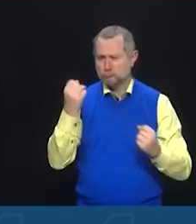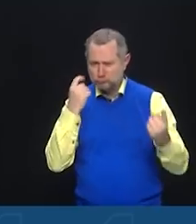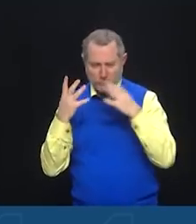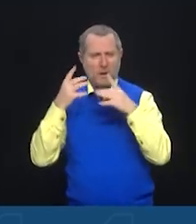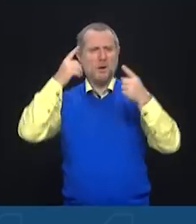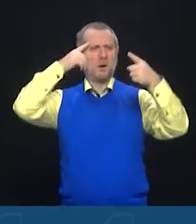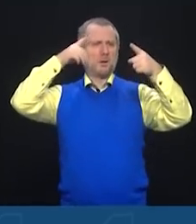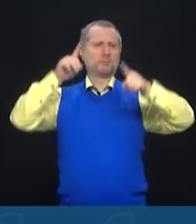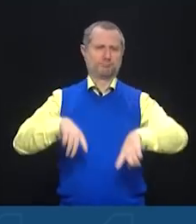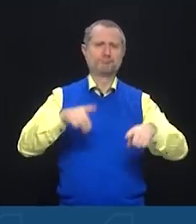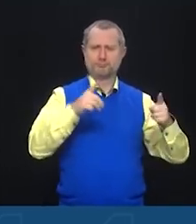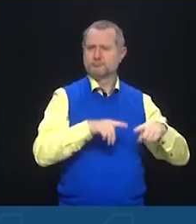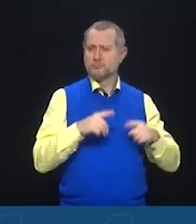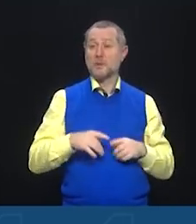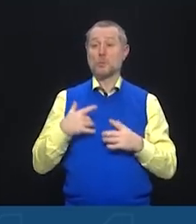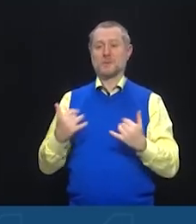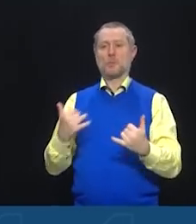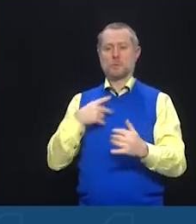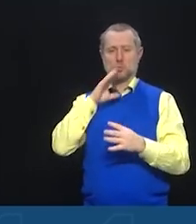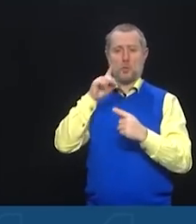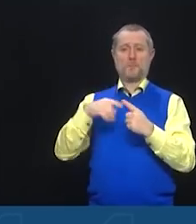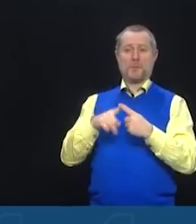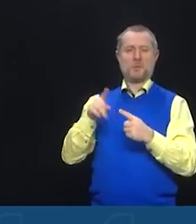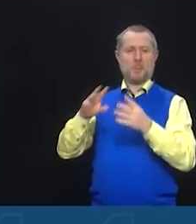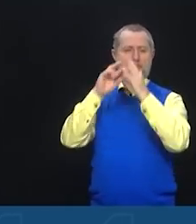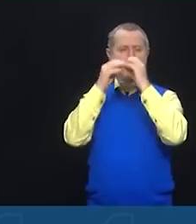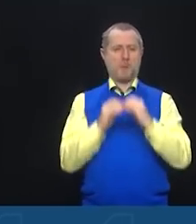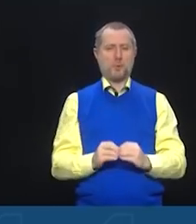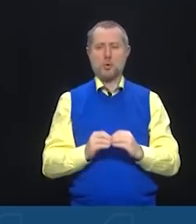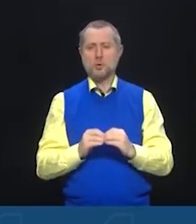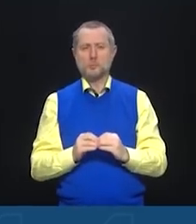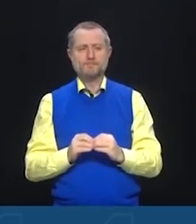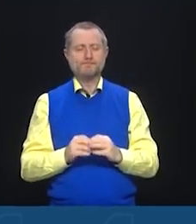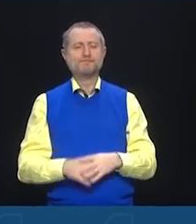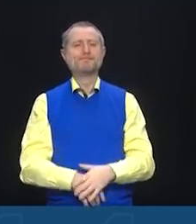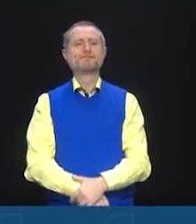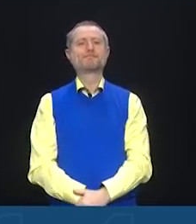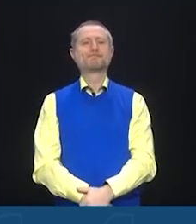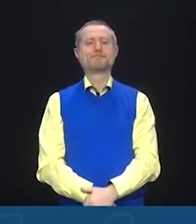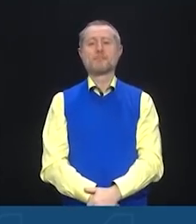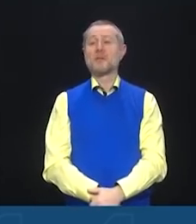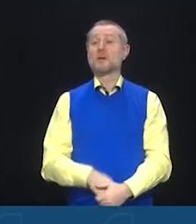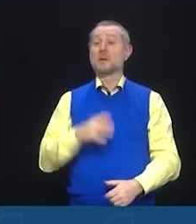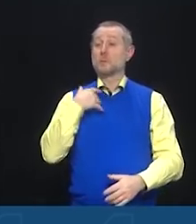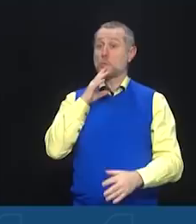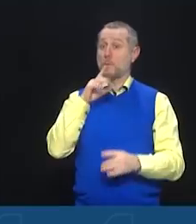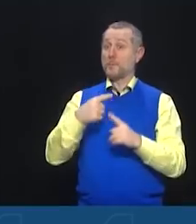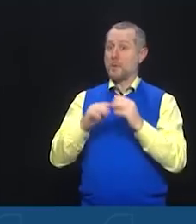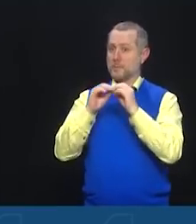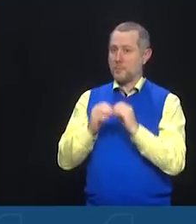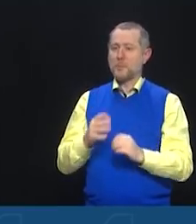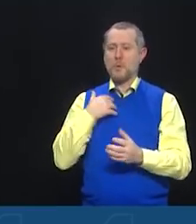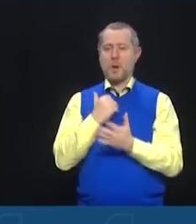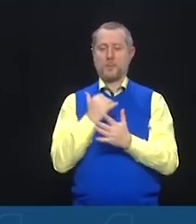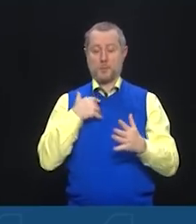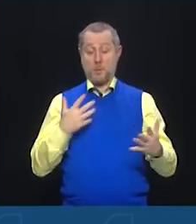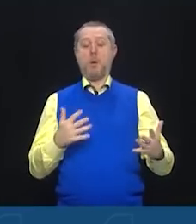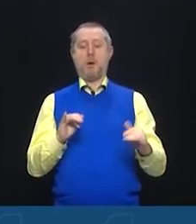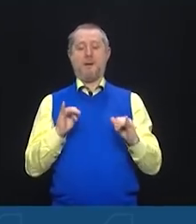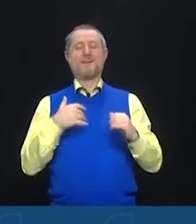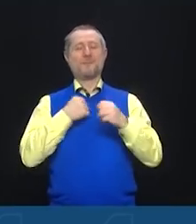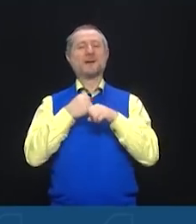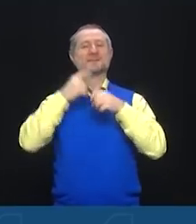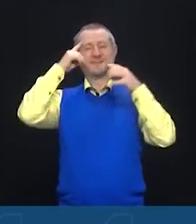So let's talk about some of the metrics I said we were going to examine before we would make a decision on the removal of masks in